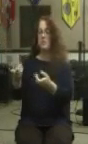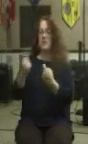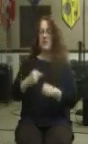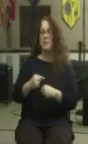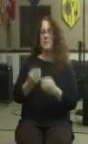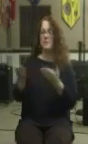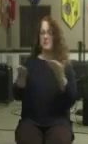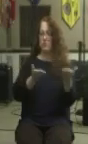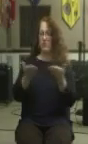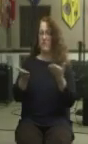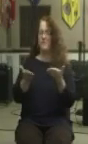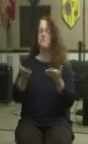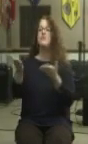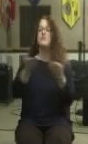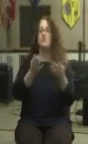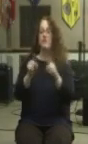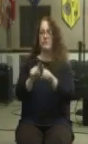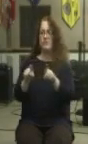to come?